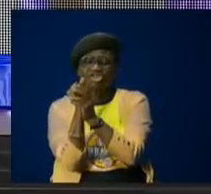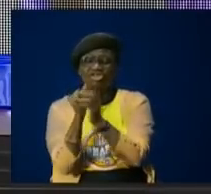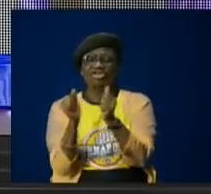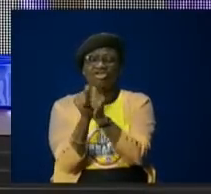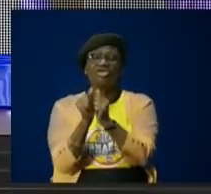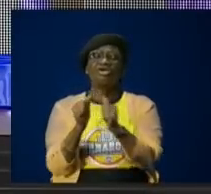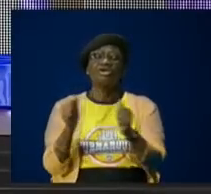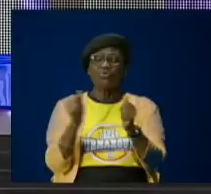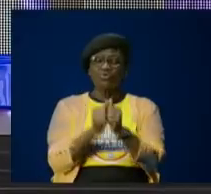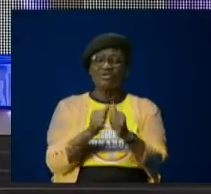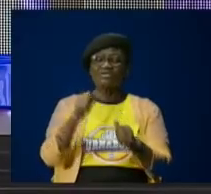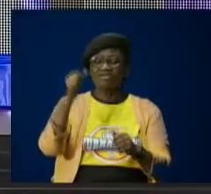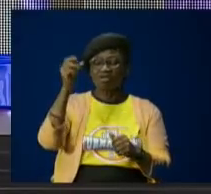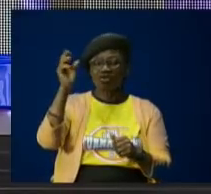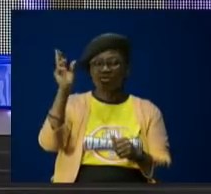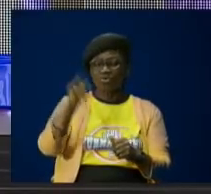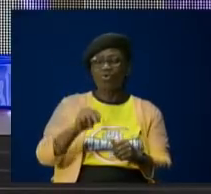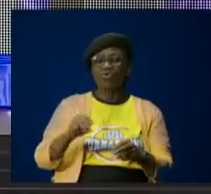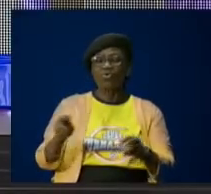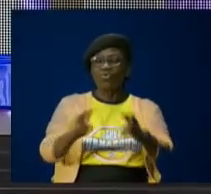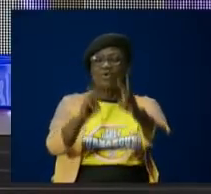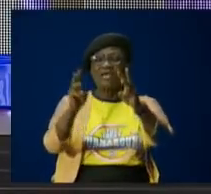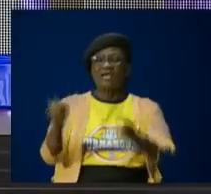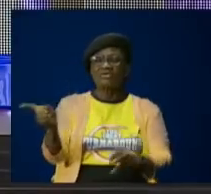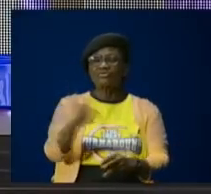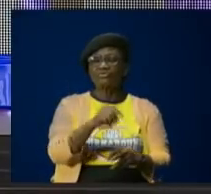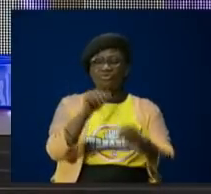with no way you can think of escaping,